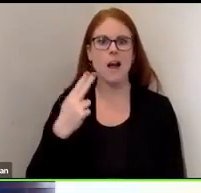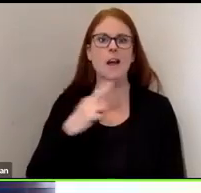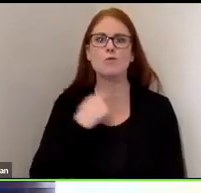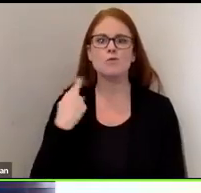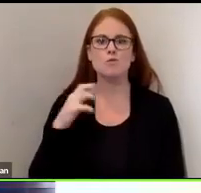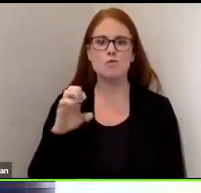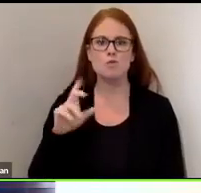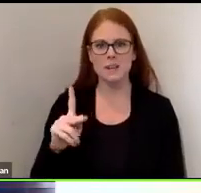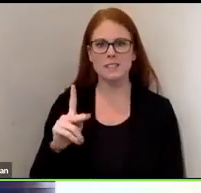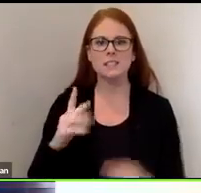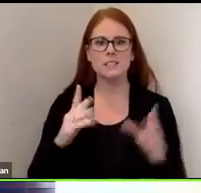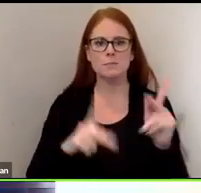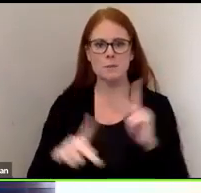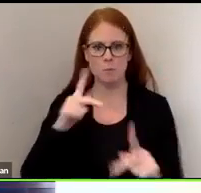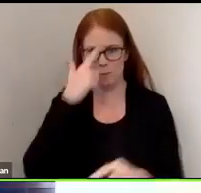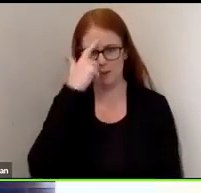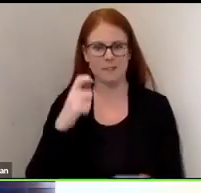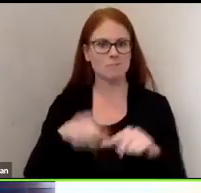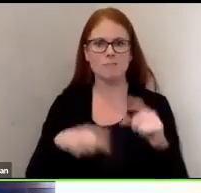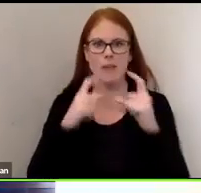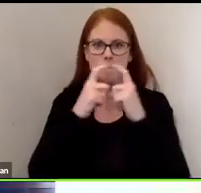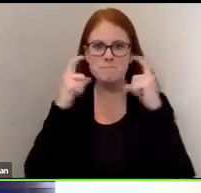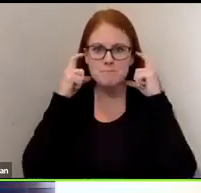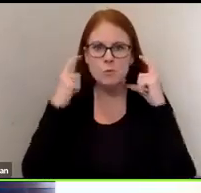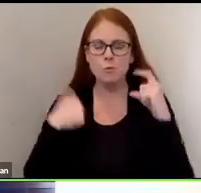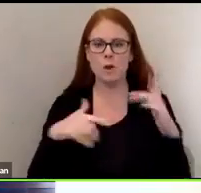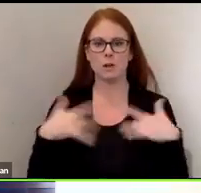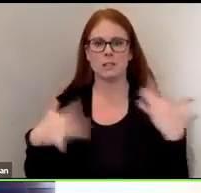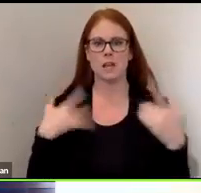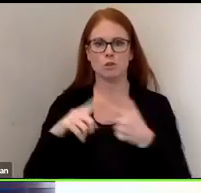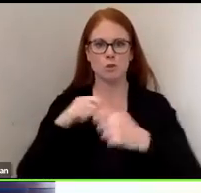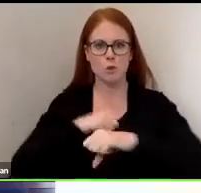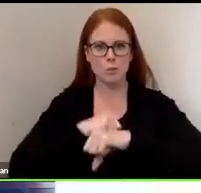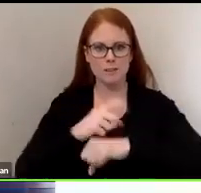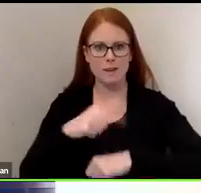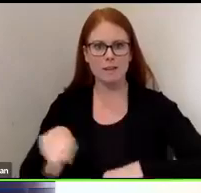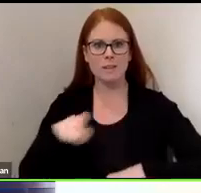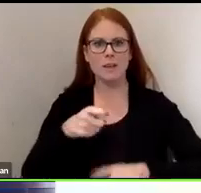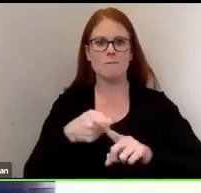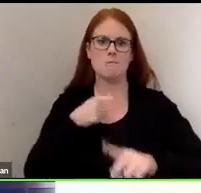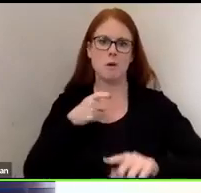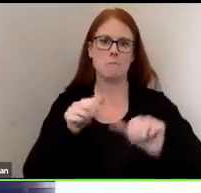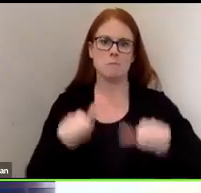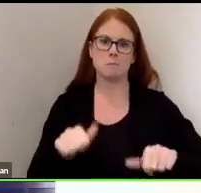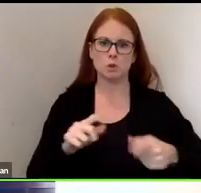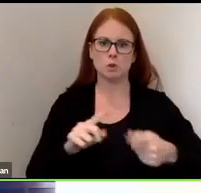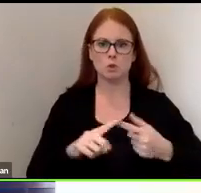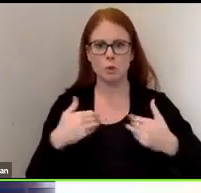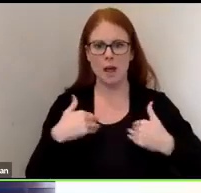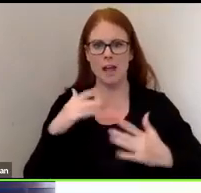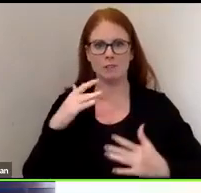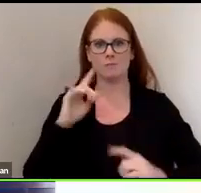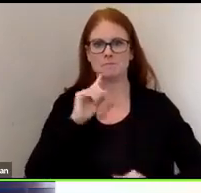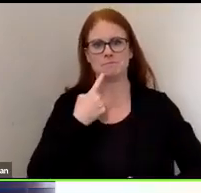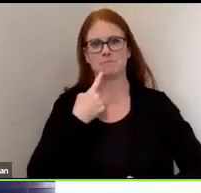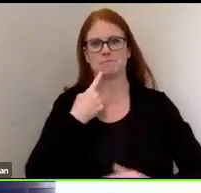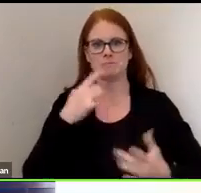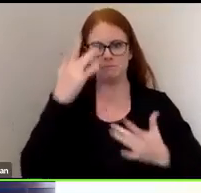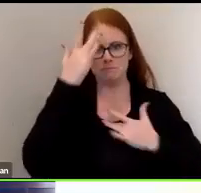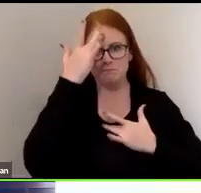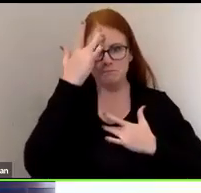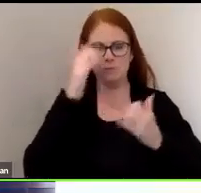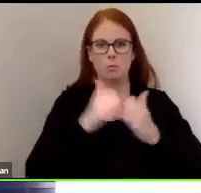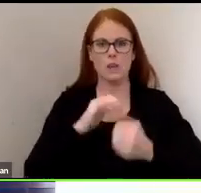students and the staff. So we're excited to be able to protect them from the potential to have any kind of severe disease with COVID-19 by getting their